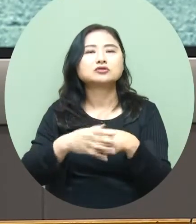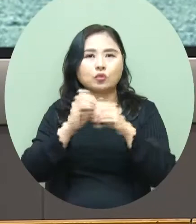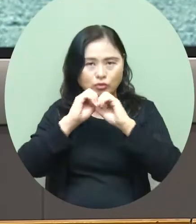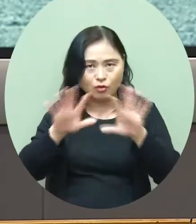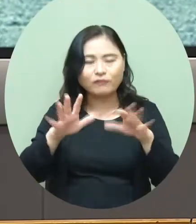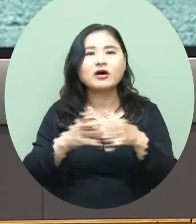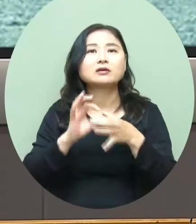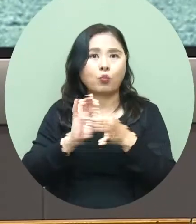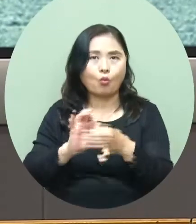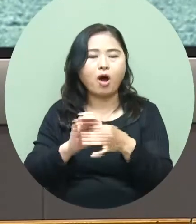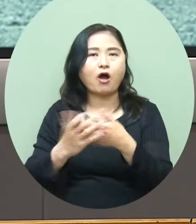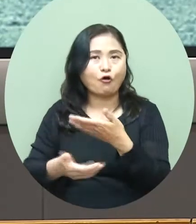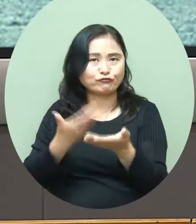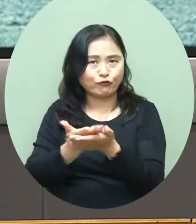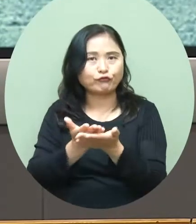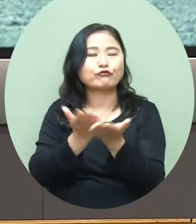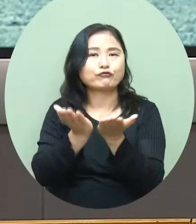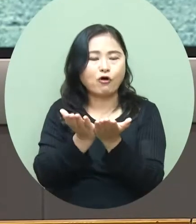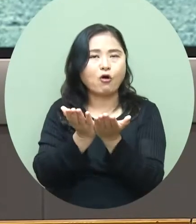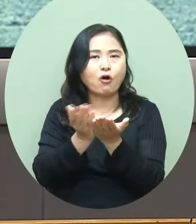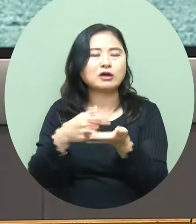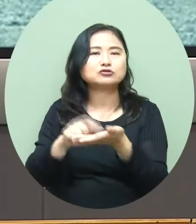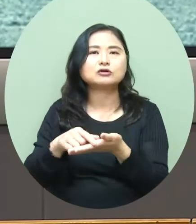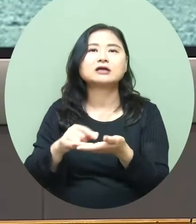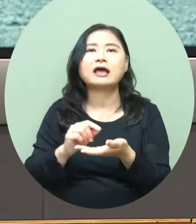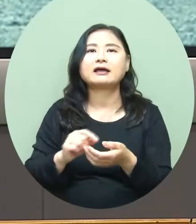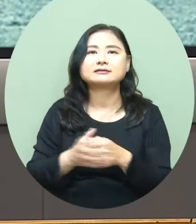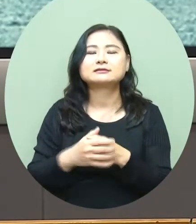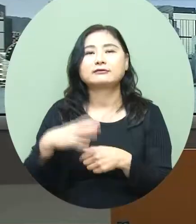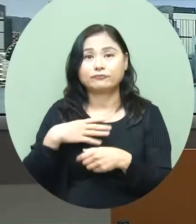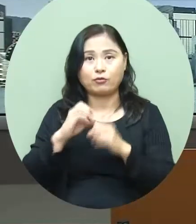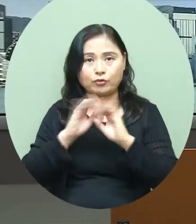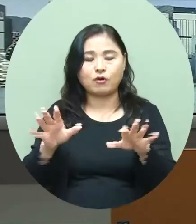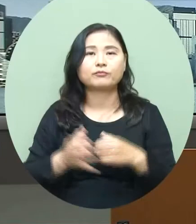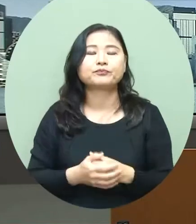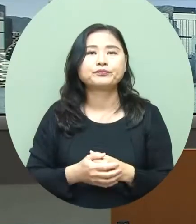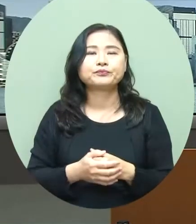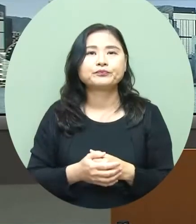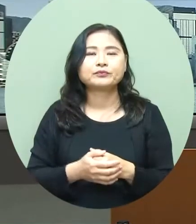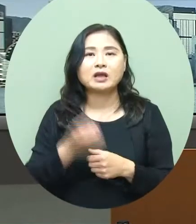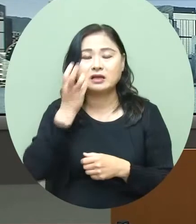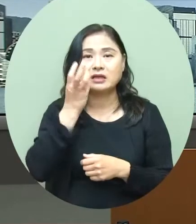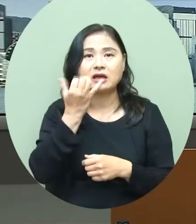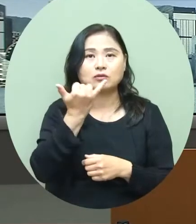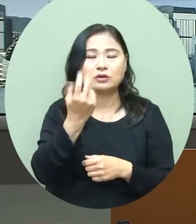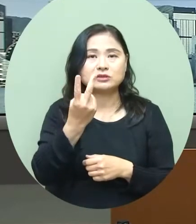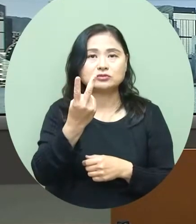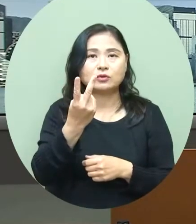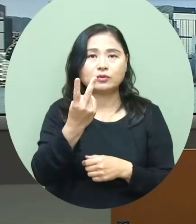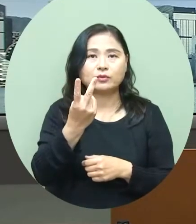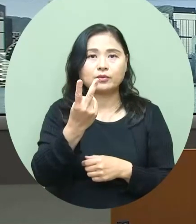Later on, the EDB will announce the details about the class resumption. As